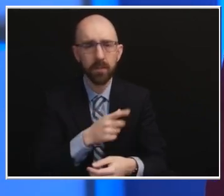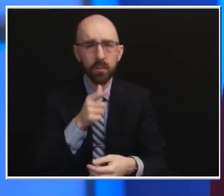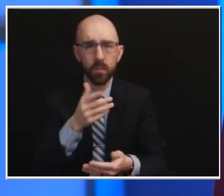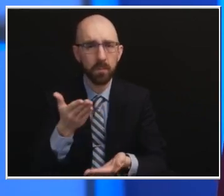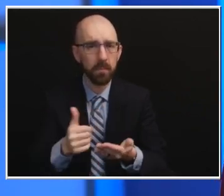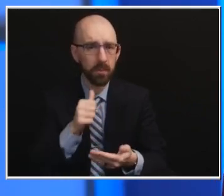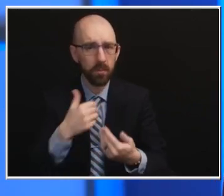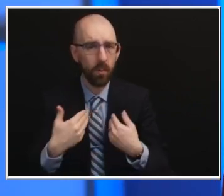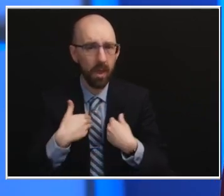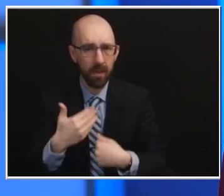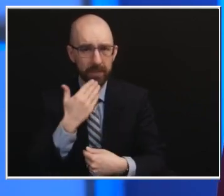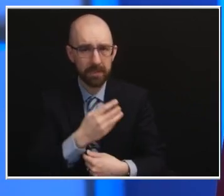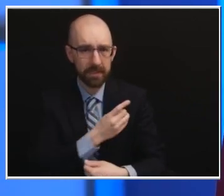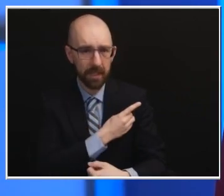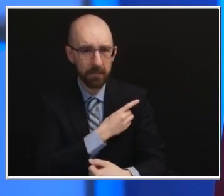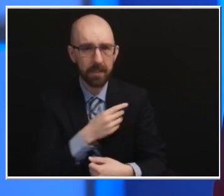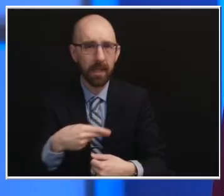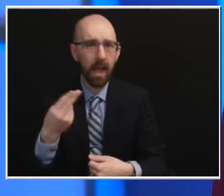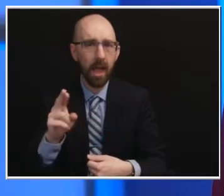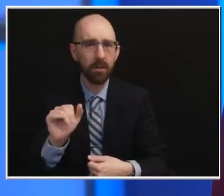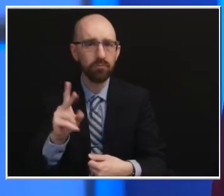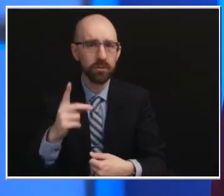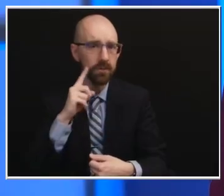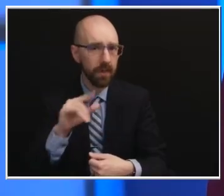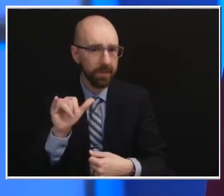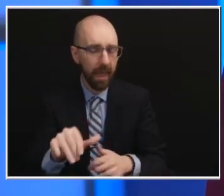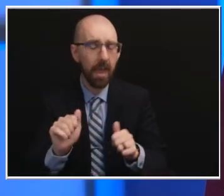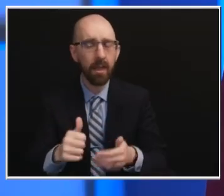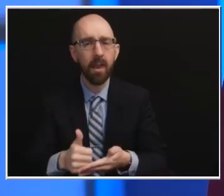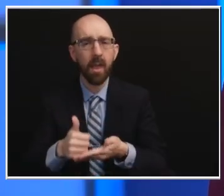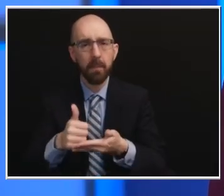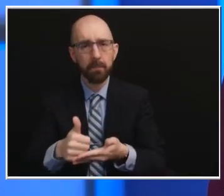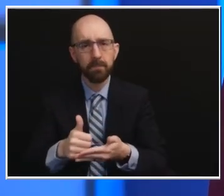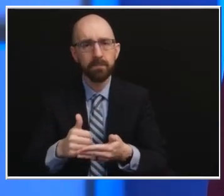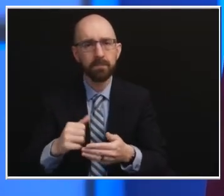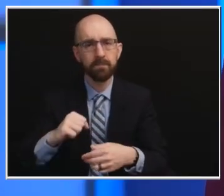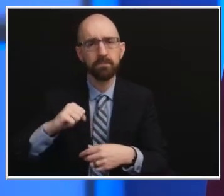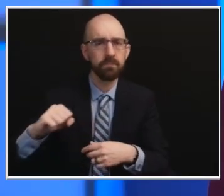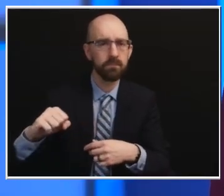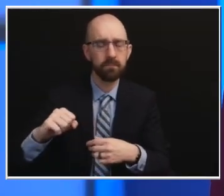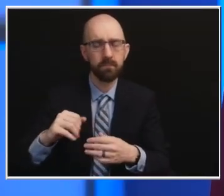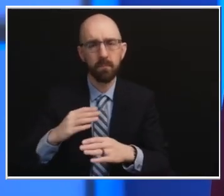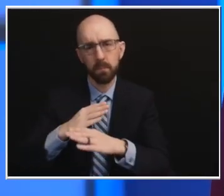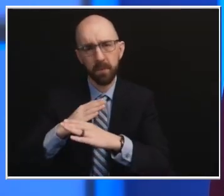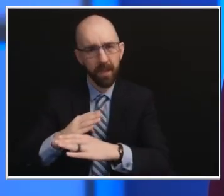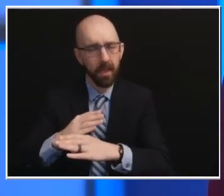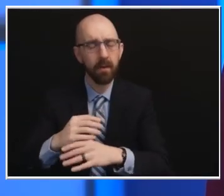diabetes but are at high risk for it, that can help them stave off and prevent